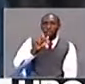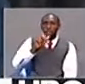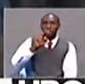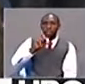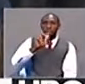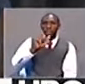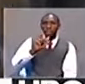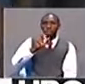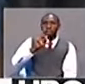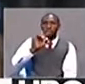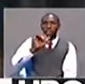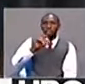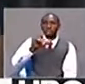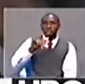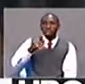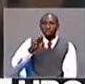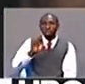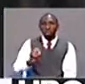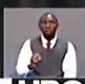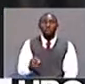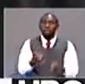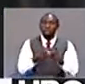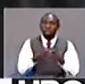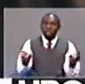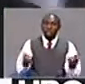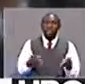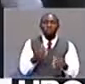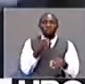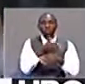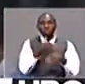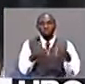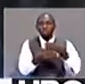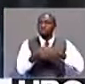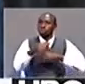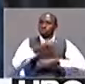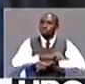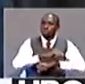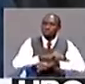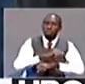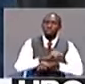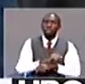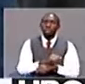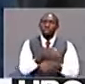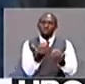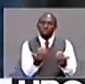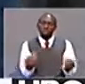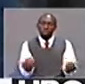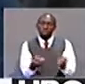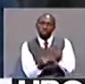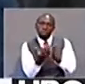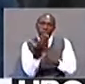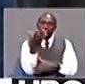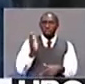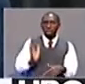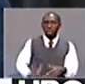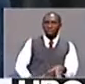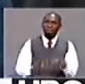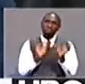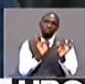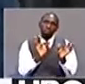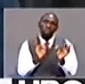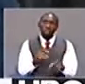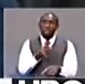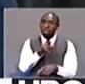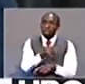schools where they are building children to grow morally so that they resemble, they imitate that saint who has killed